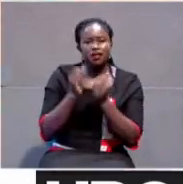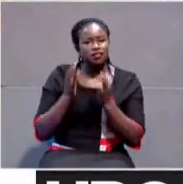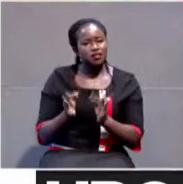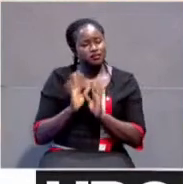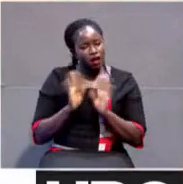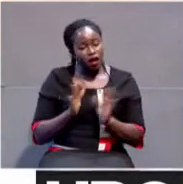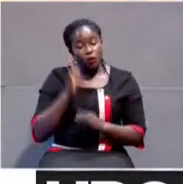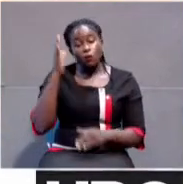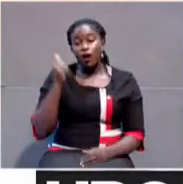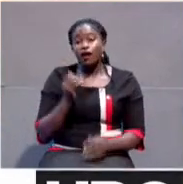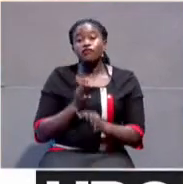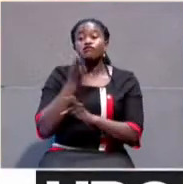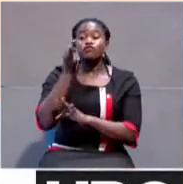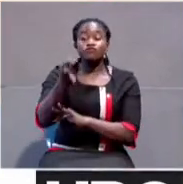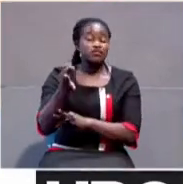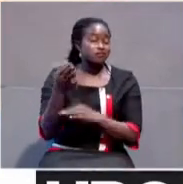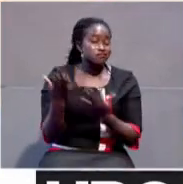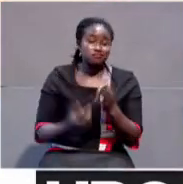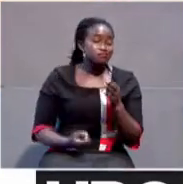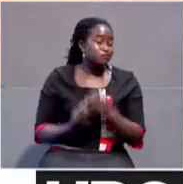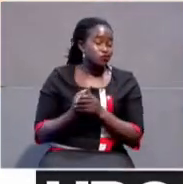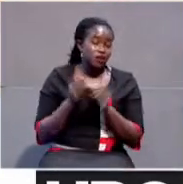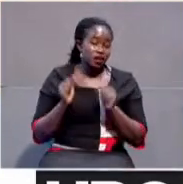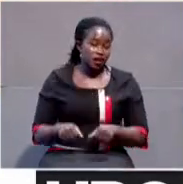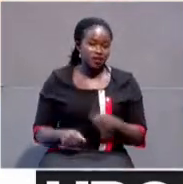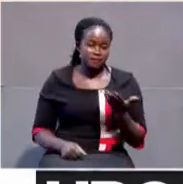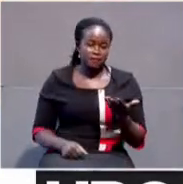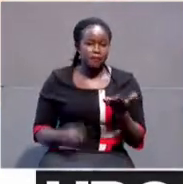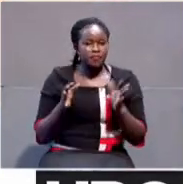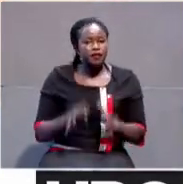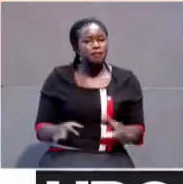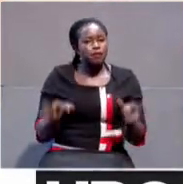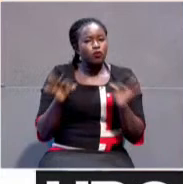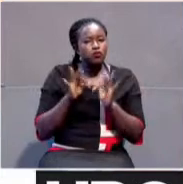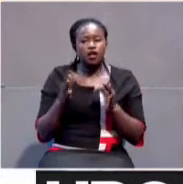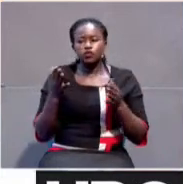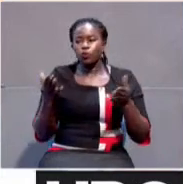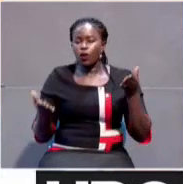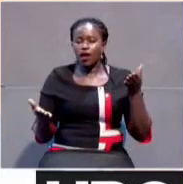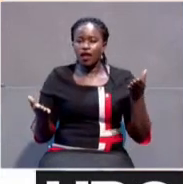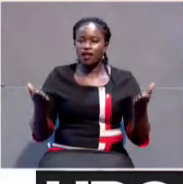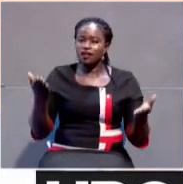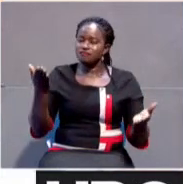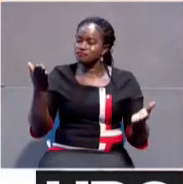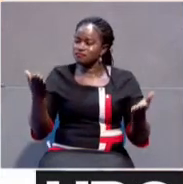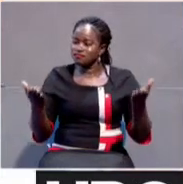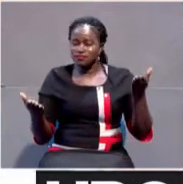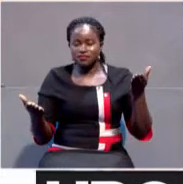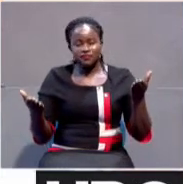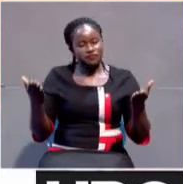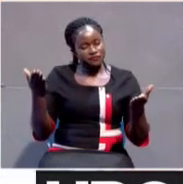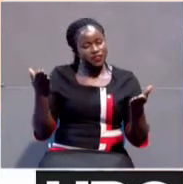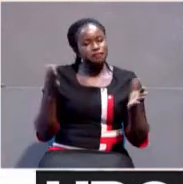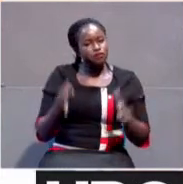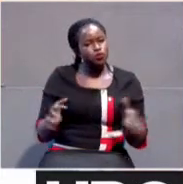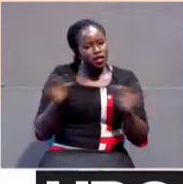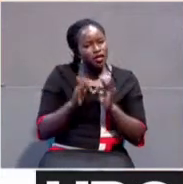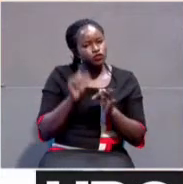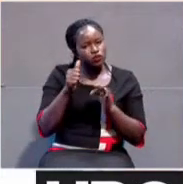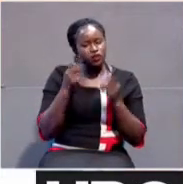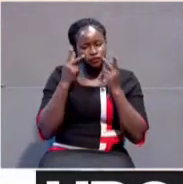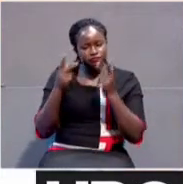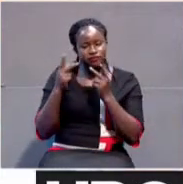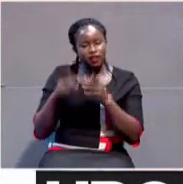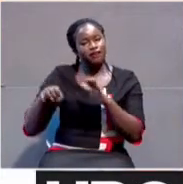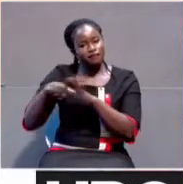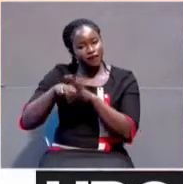more costly in the future. So we must weigh, we must measure, we must look at the